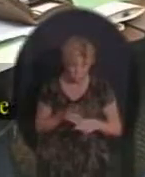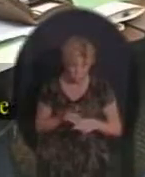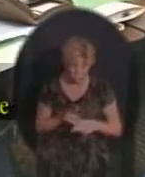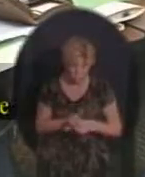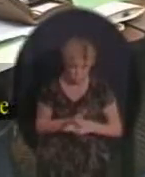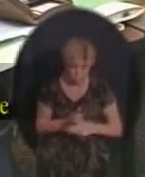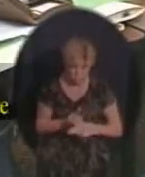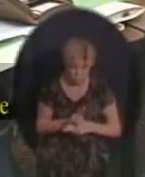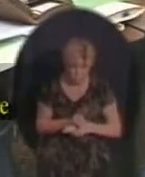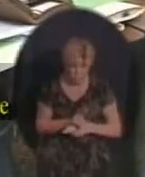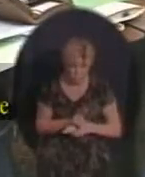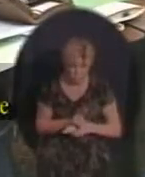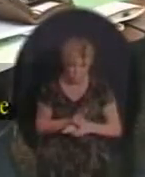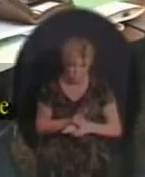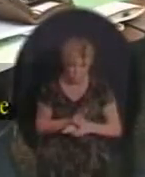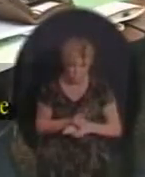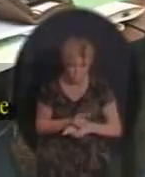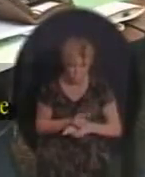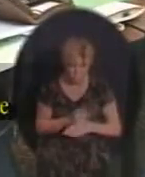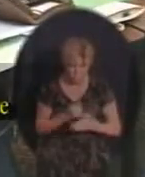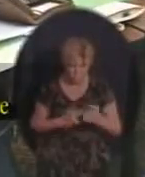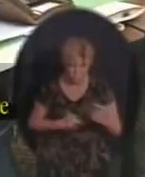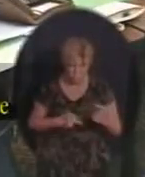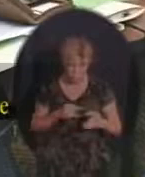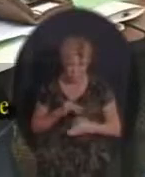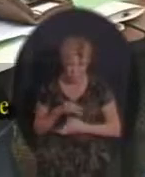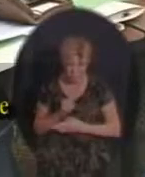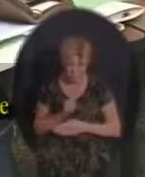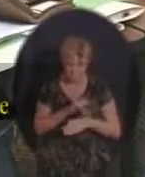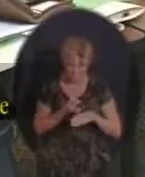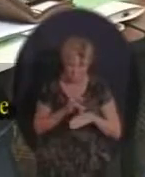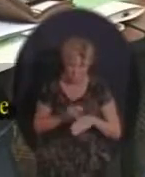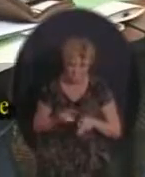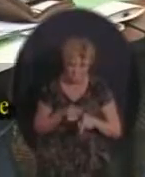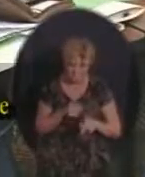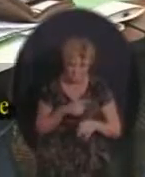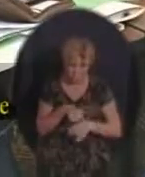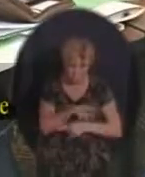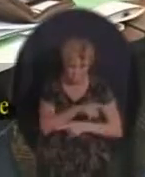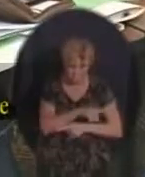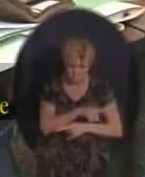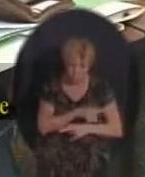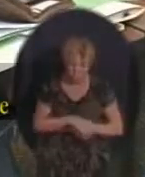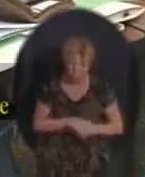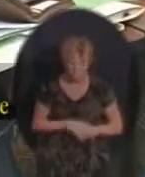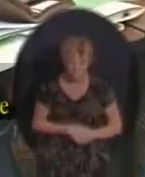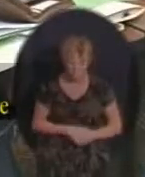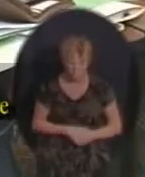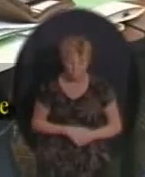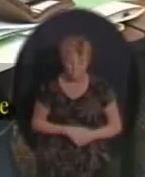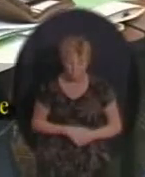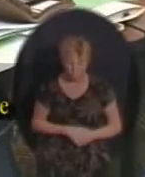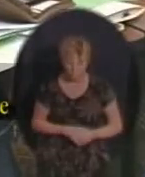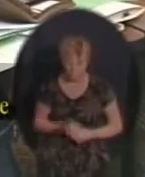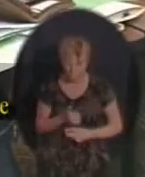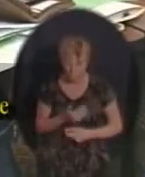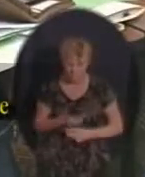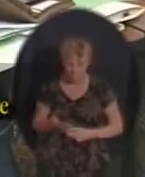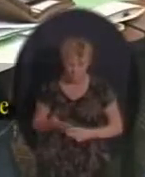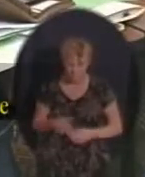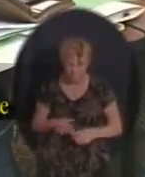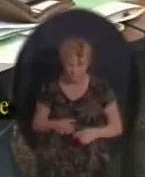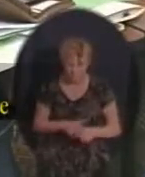dollars that are available according to the new education finance law, any opportunities available at the local level, at the state level, for all the